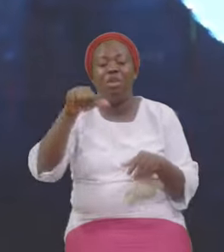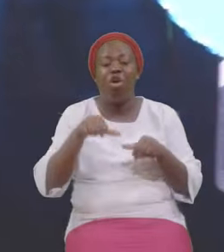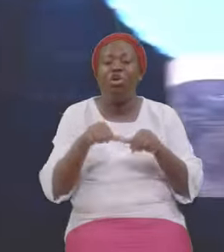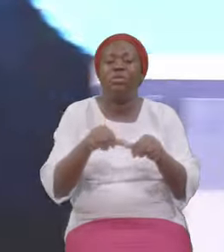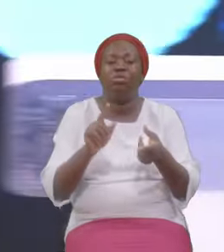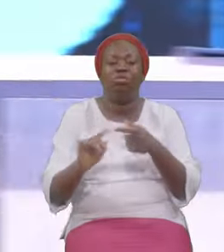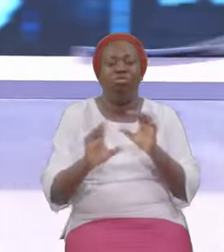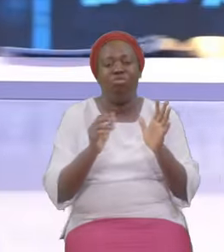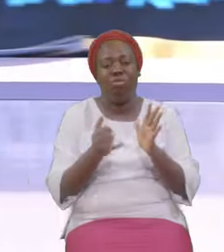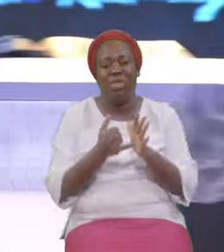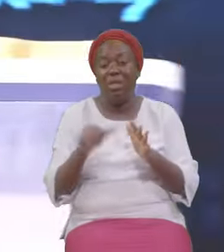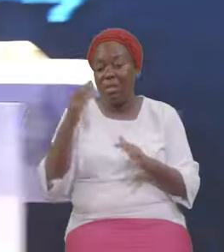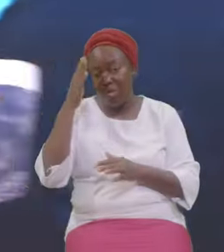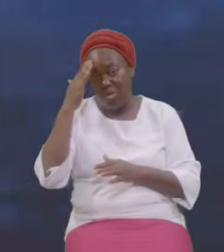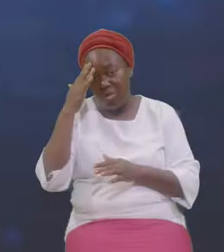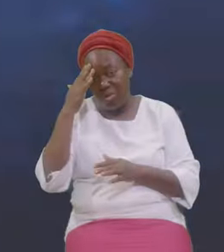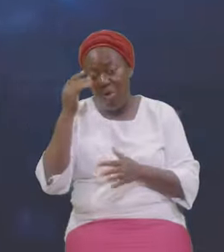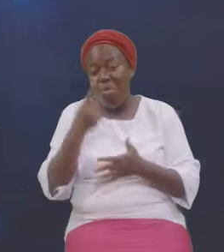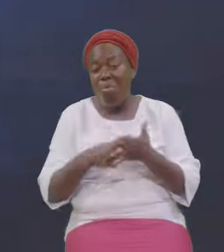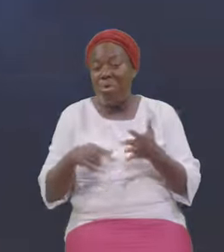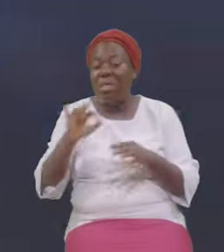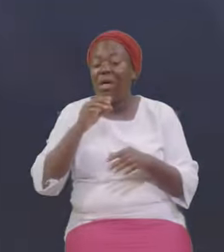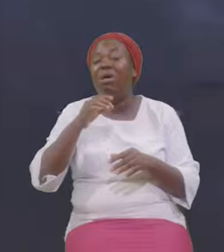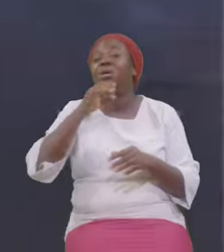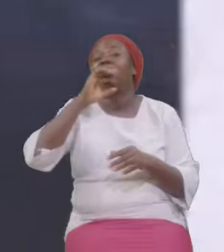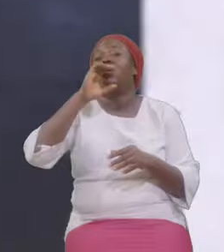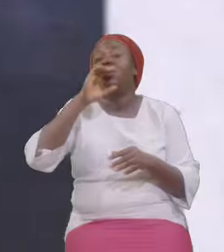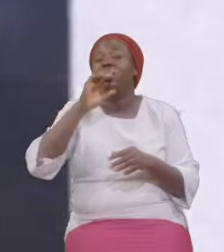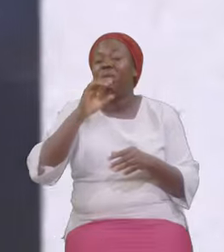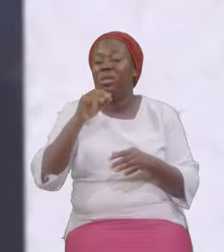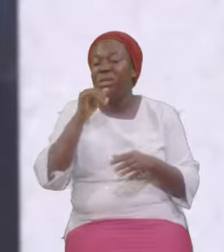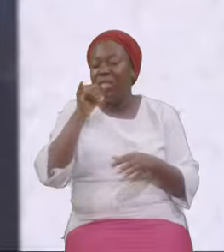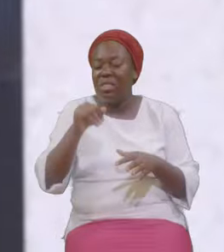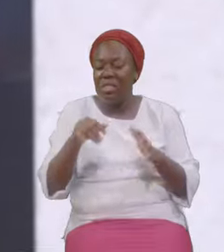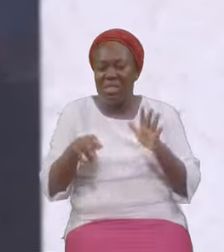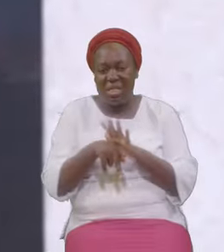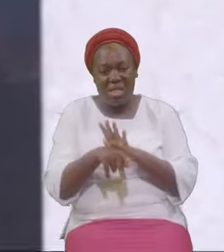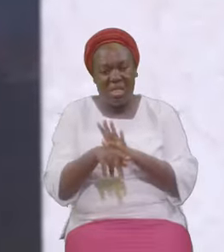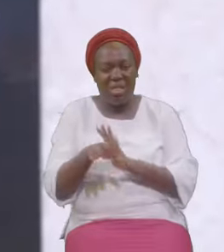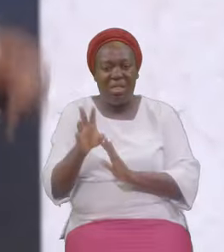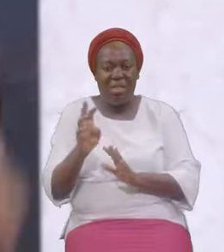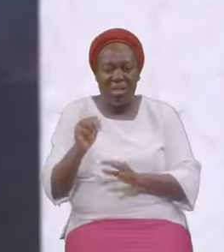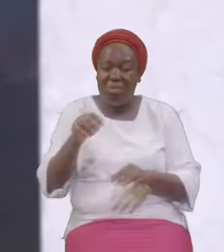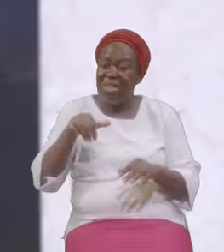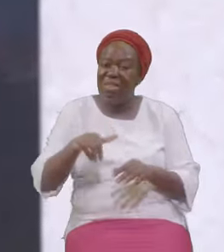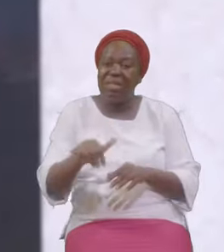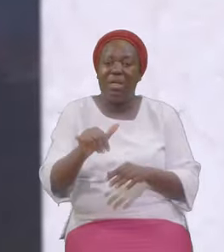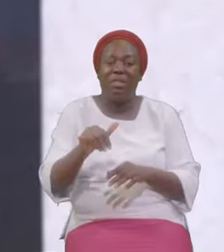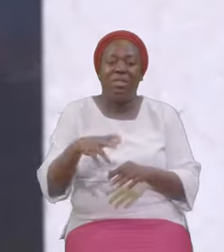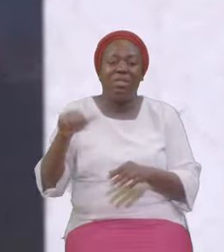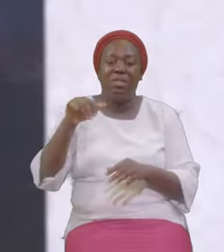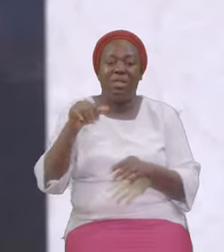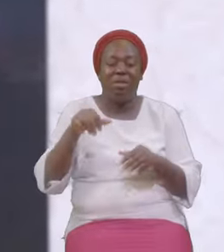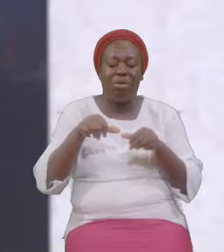know what they are drinking is killing them. Yet they keep on